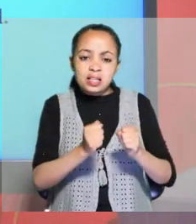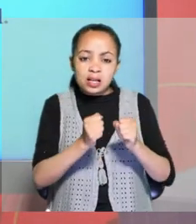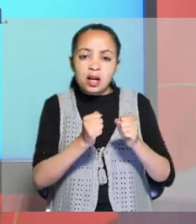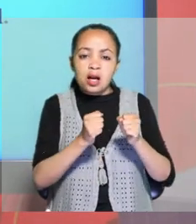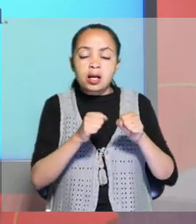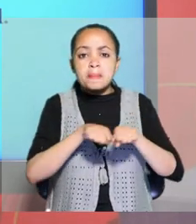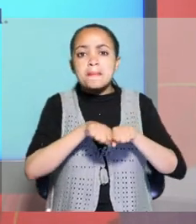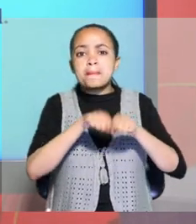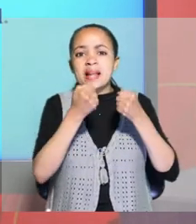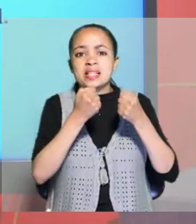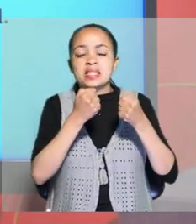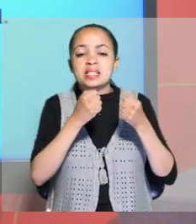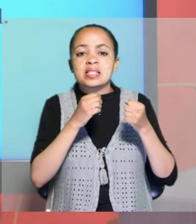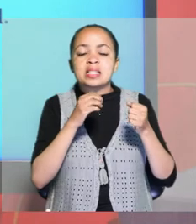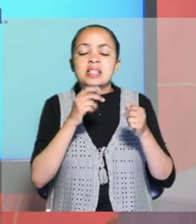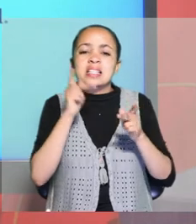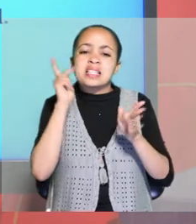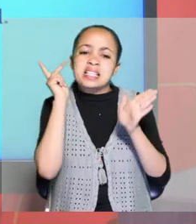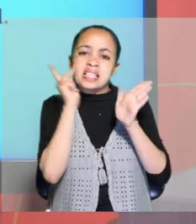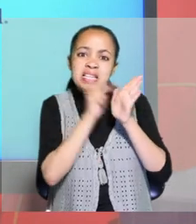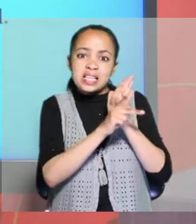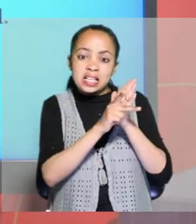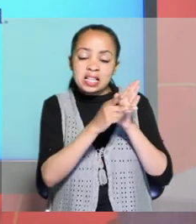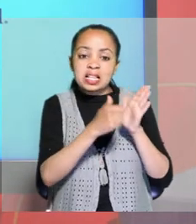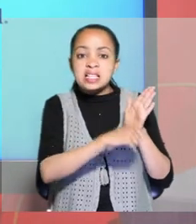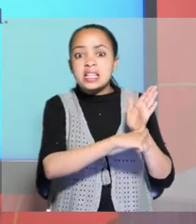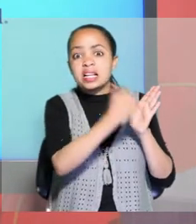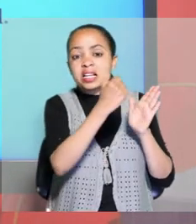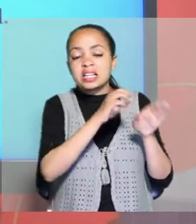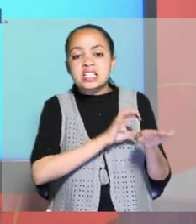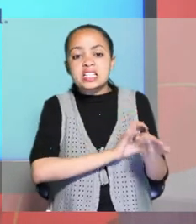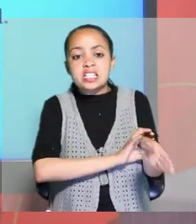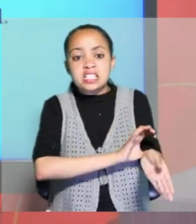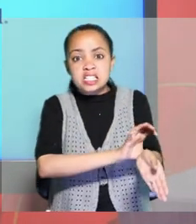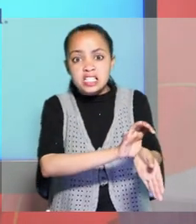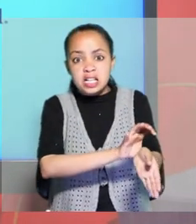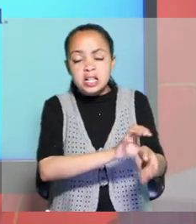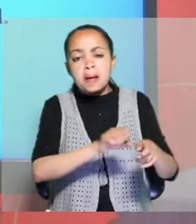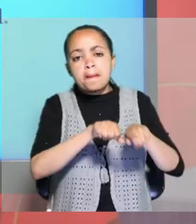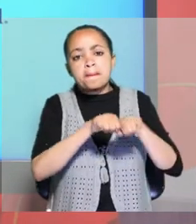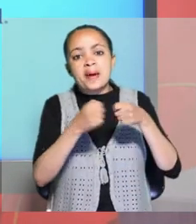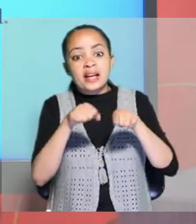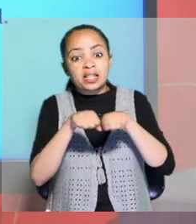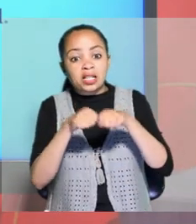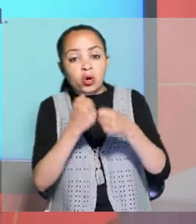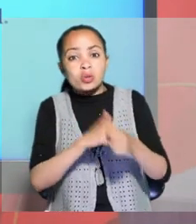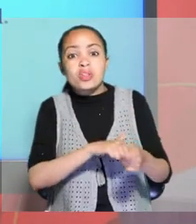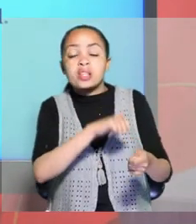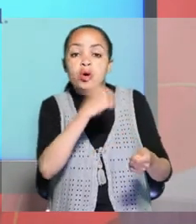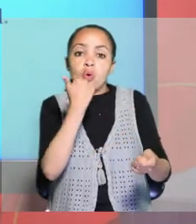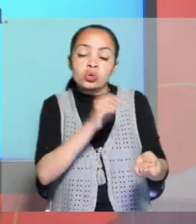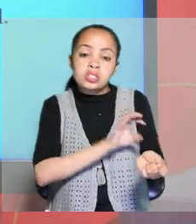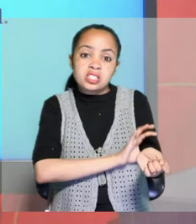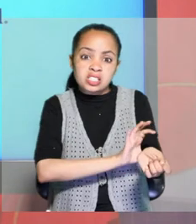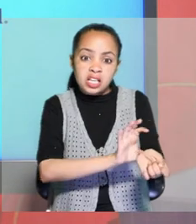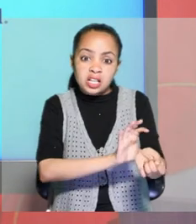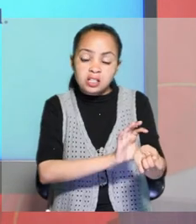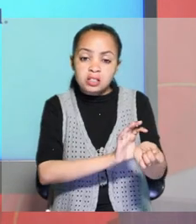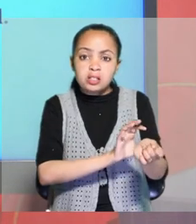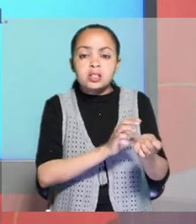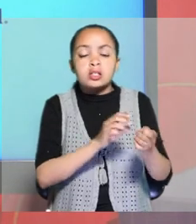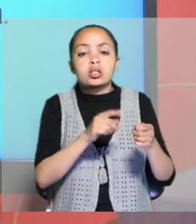the host cell, killing of the host cell, lysing or breakdown of the host cell, to